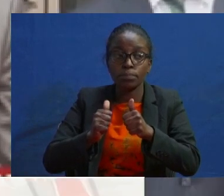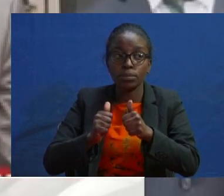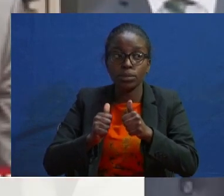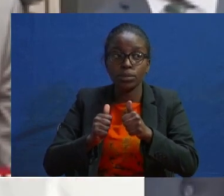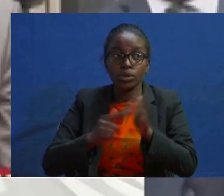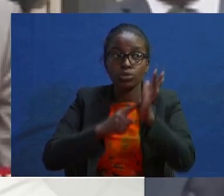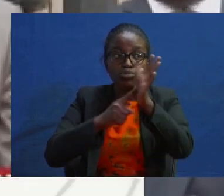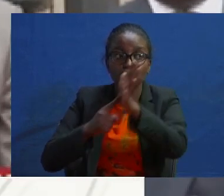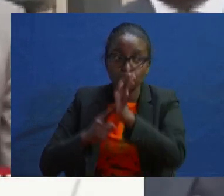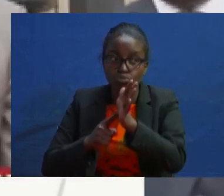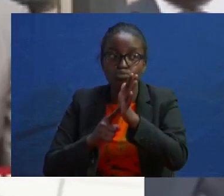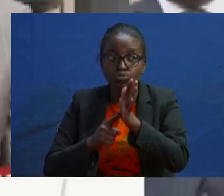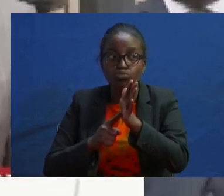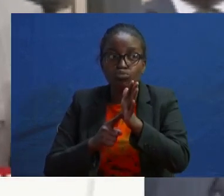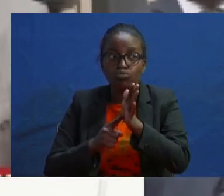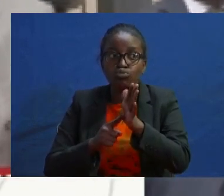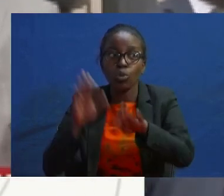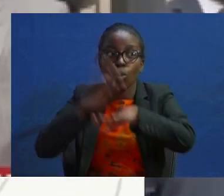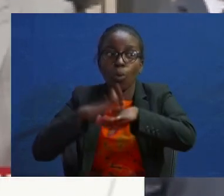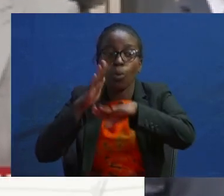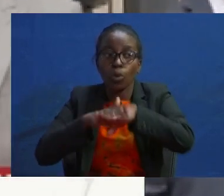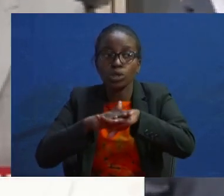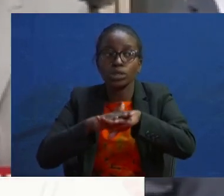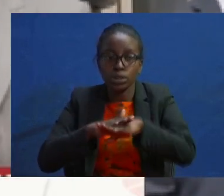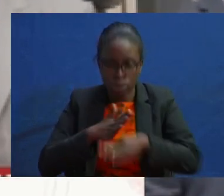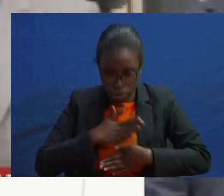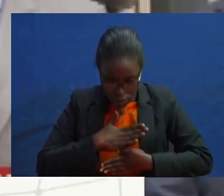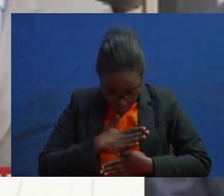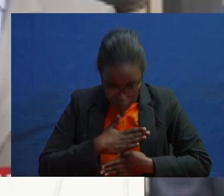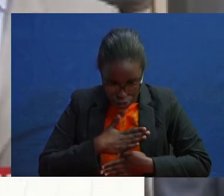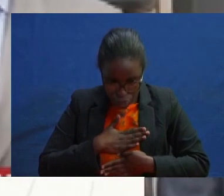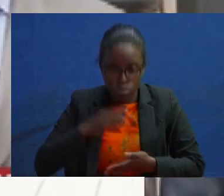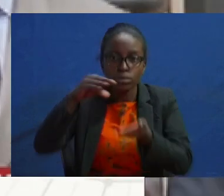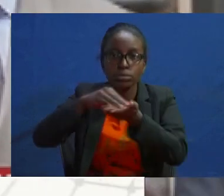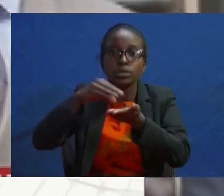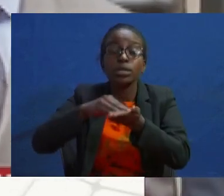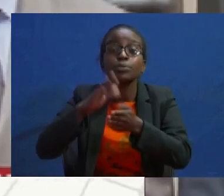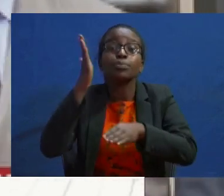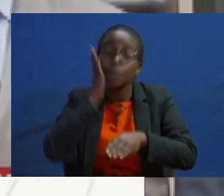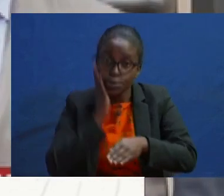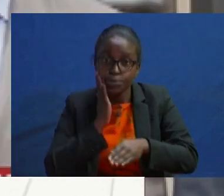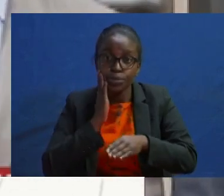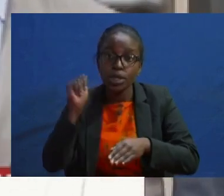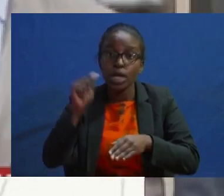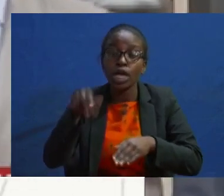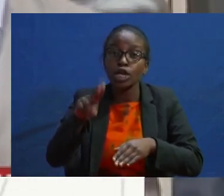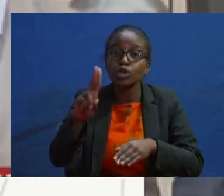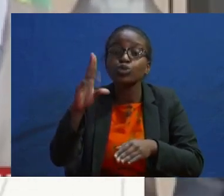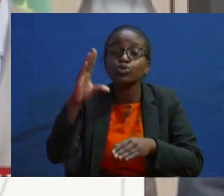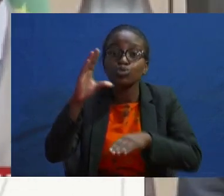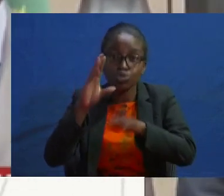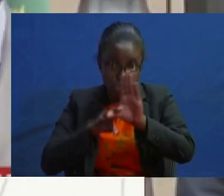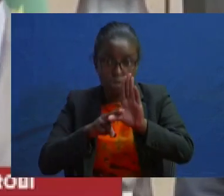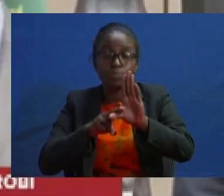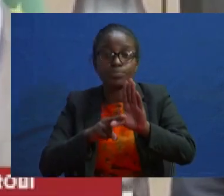presenting a credible, respected statesman for the AU chair. And I can tell